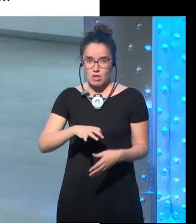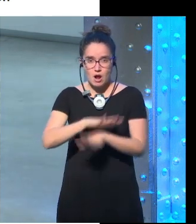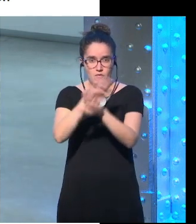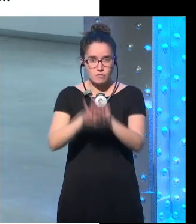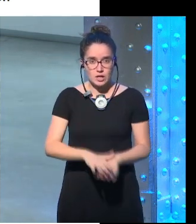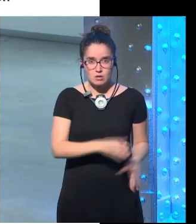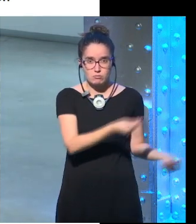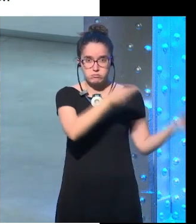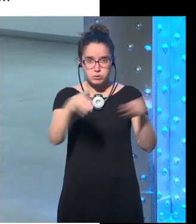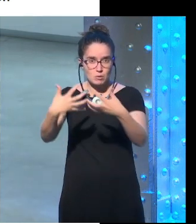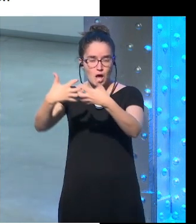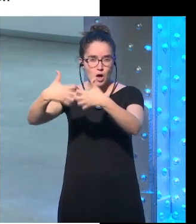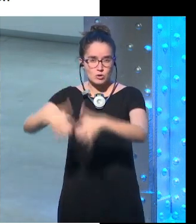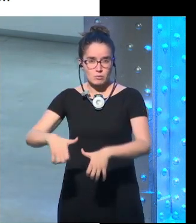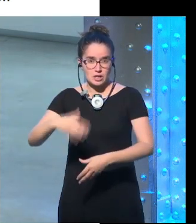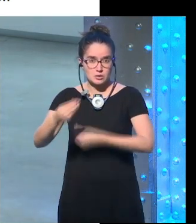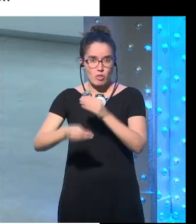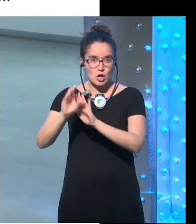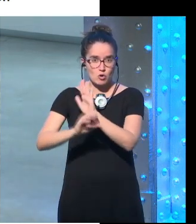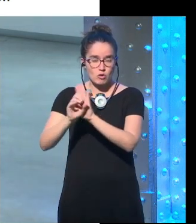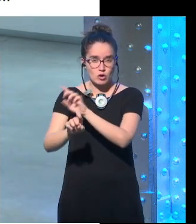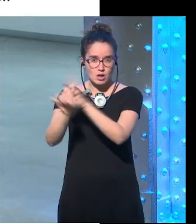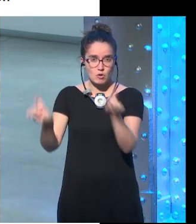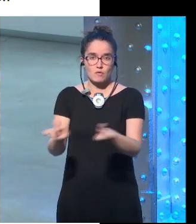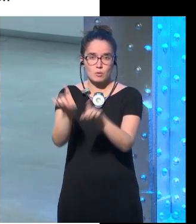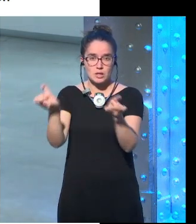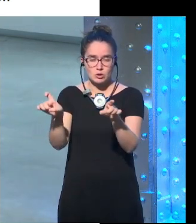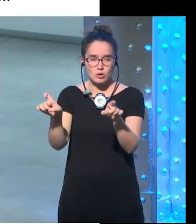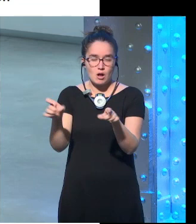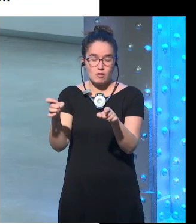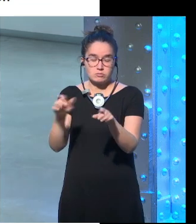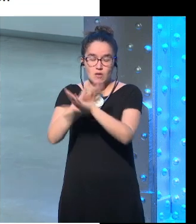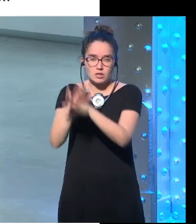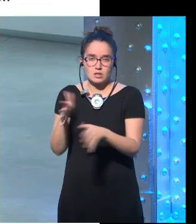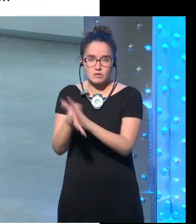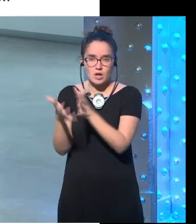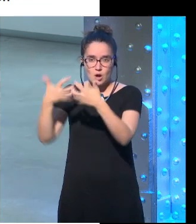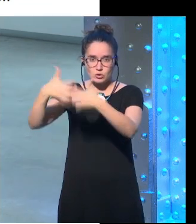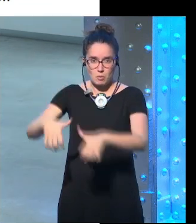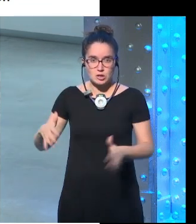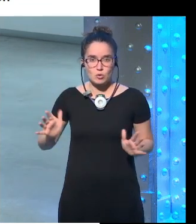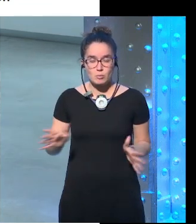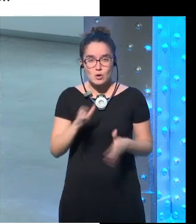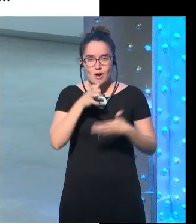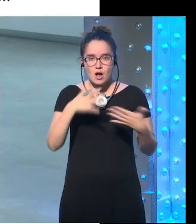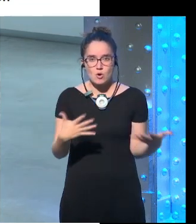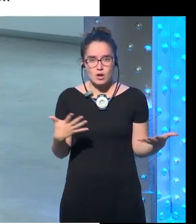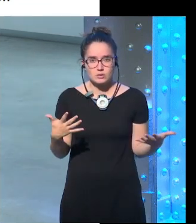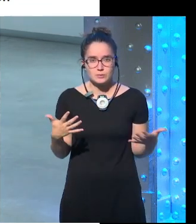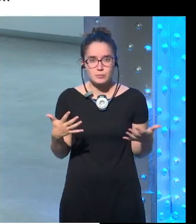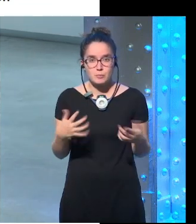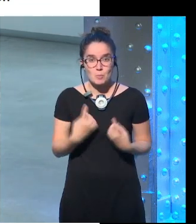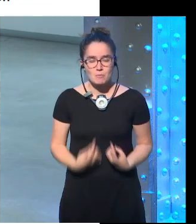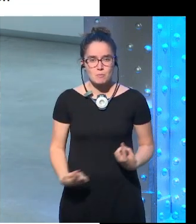computer code and therefore describe and readily automate. What we're seeing now, though, is for the